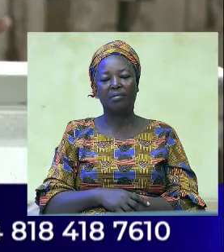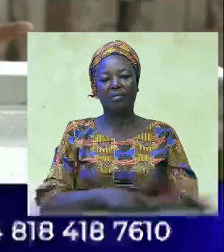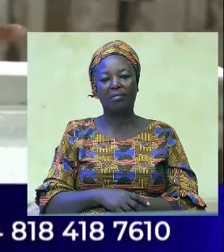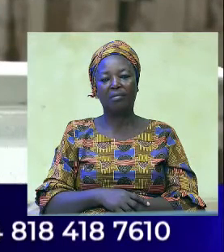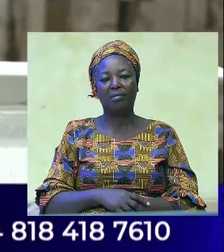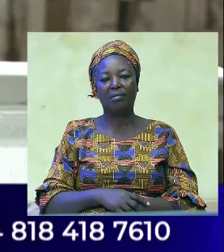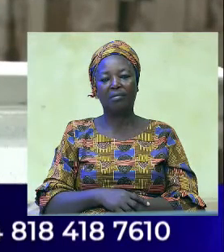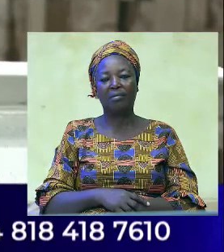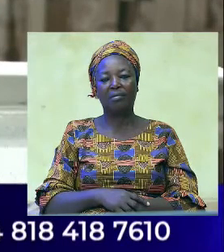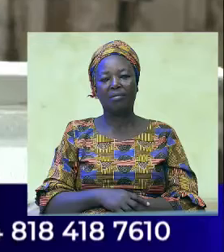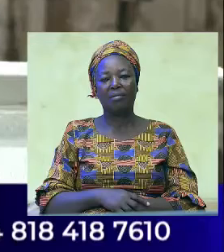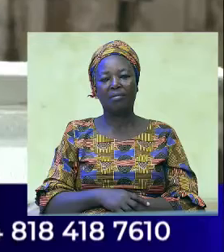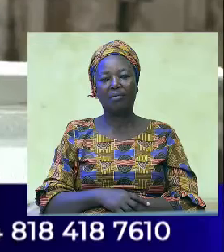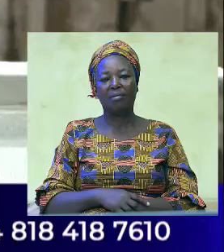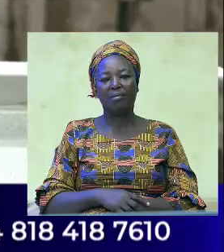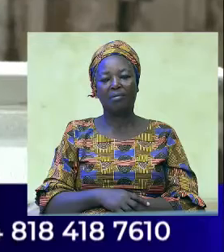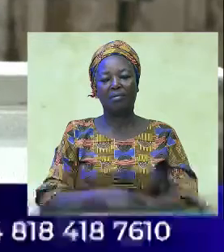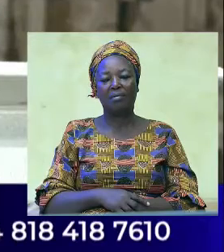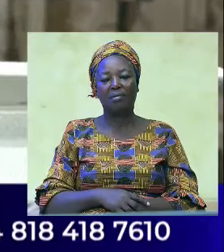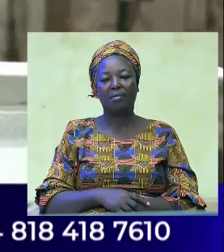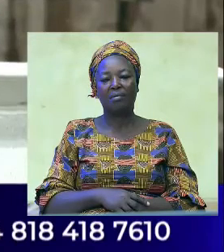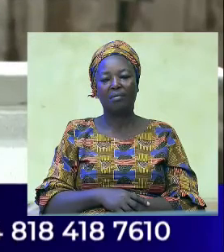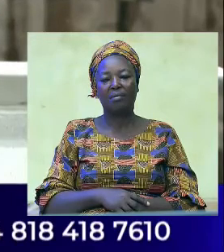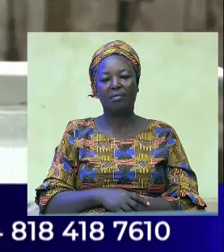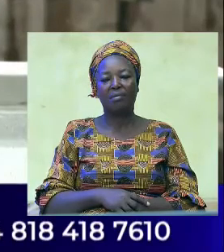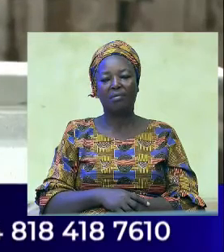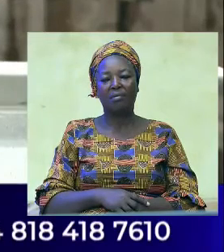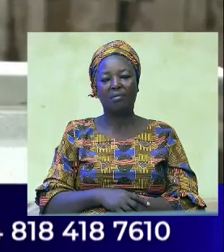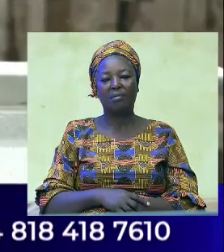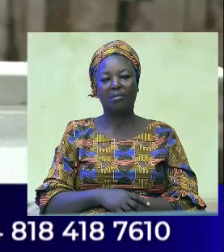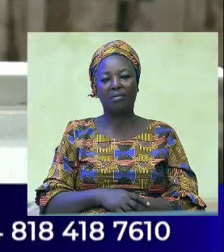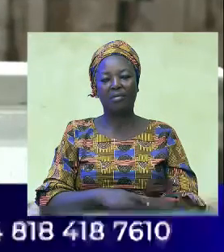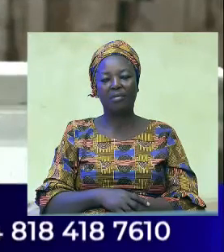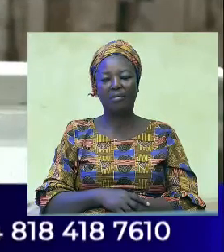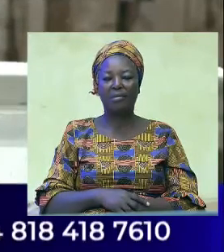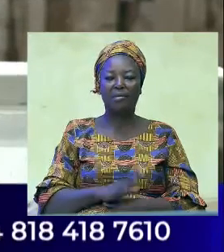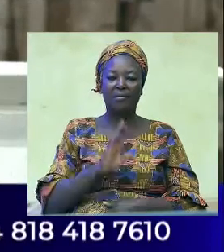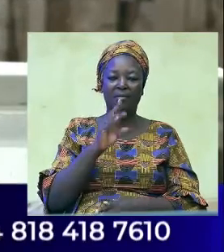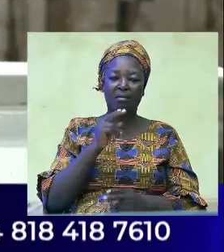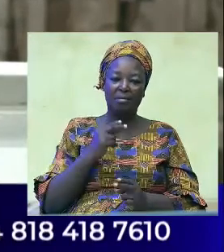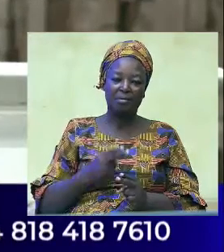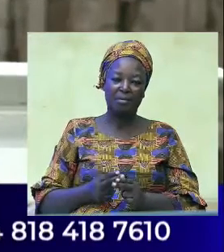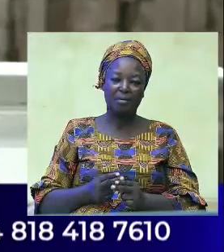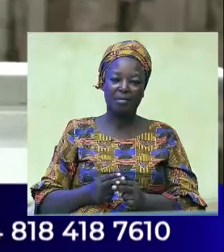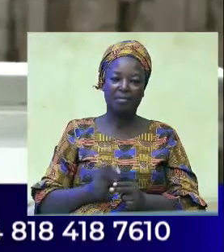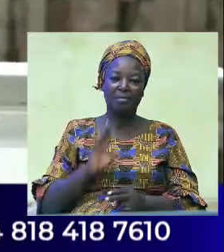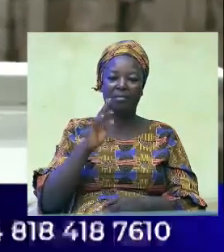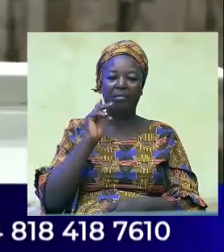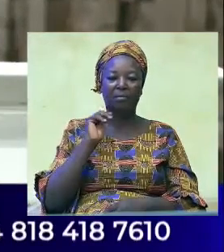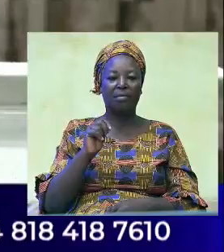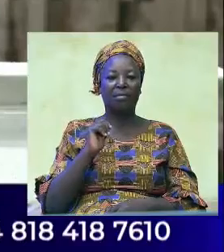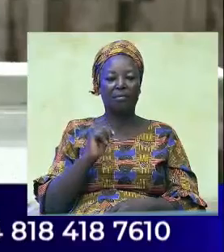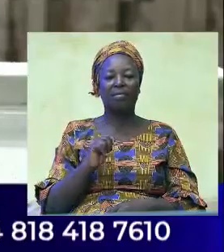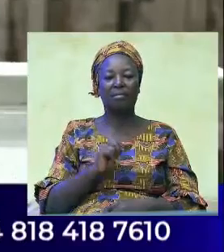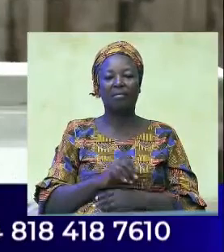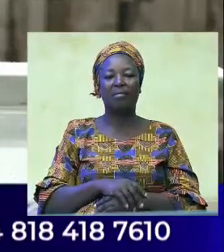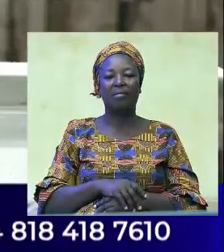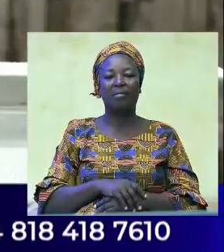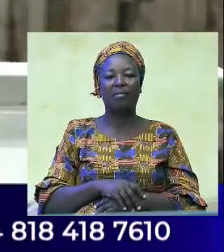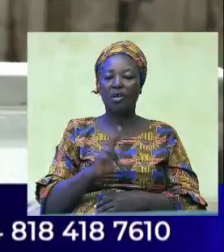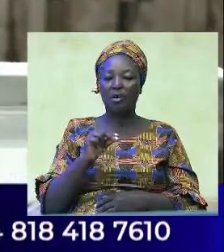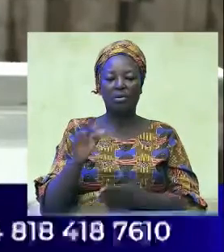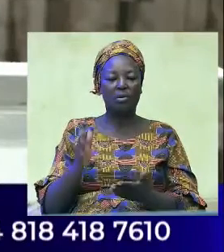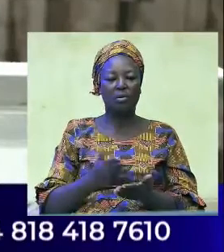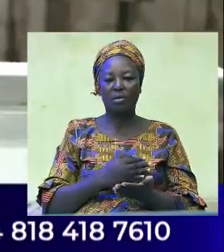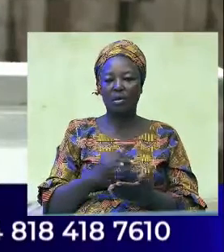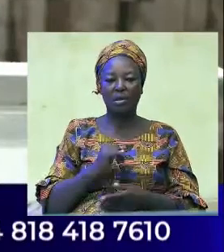The next testifier, please. Please go straight to your testimony when you get there, please. Your